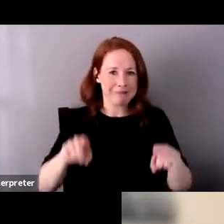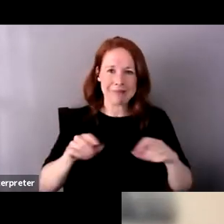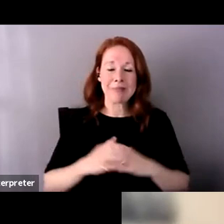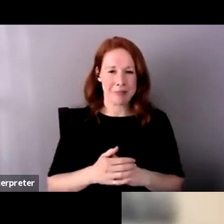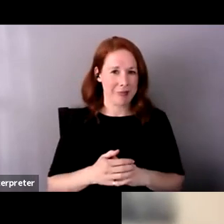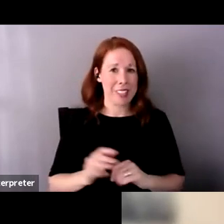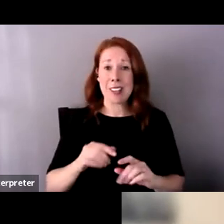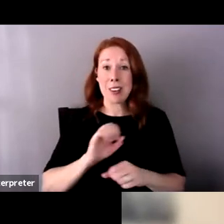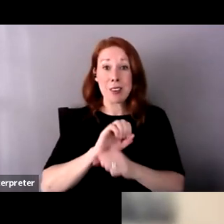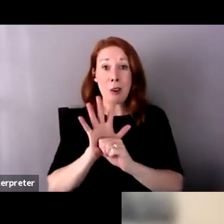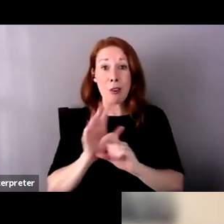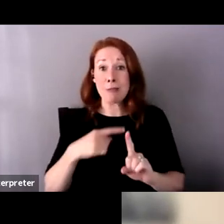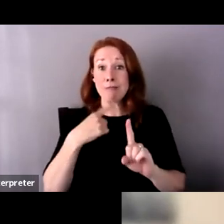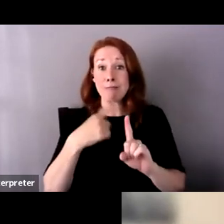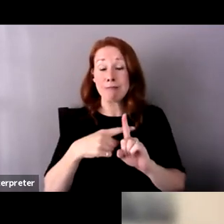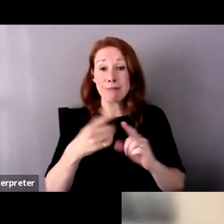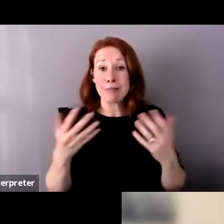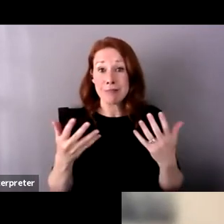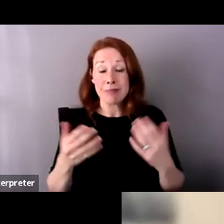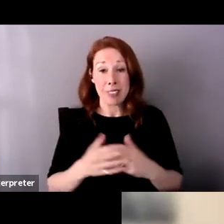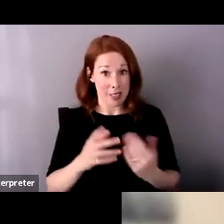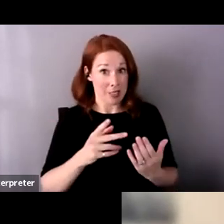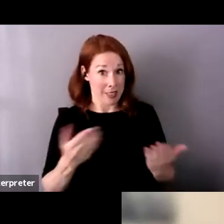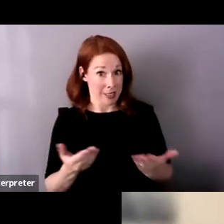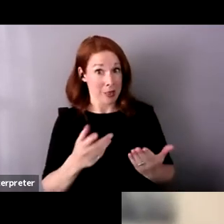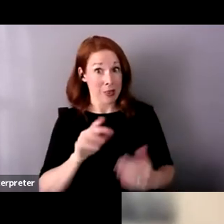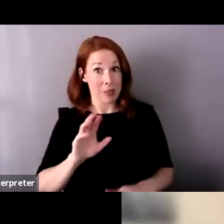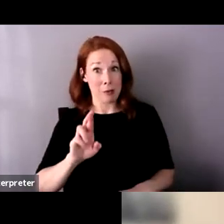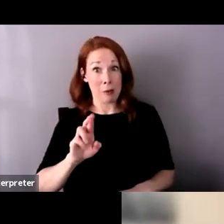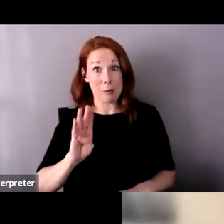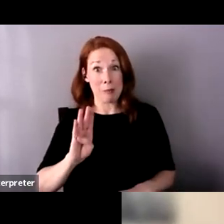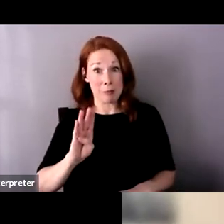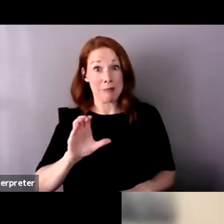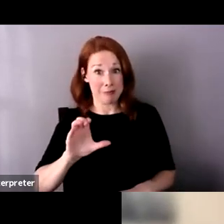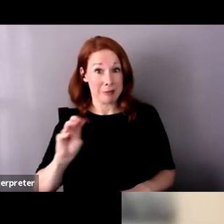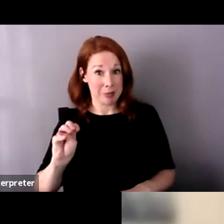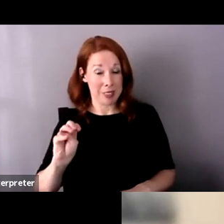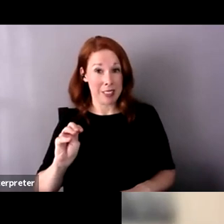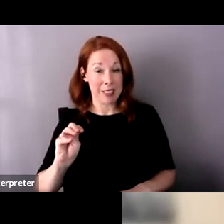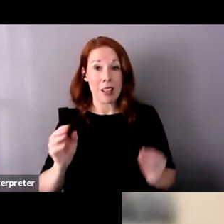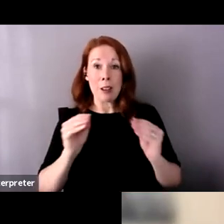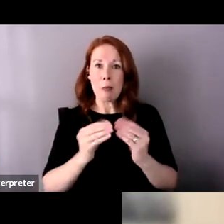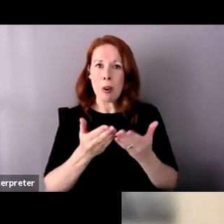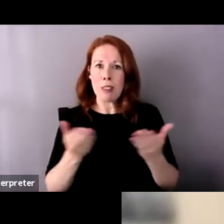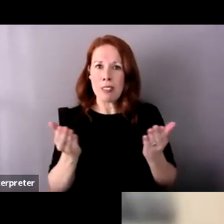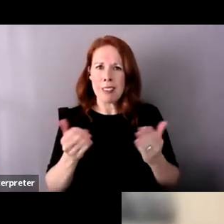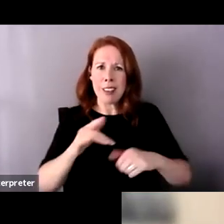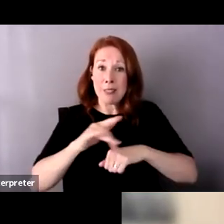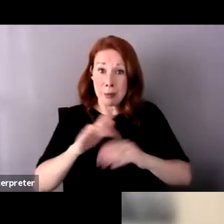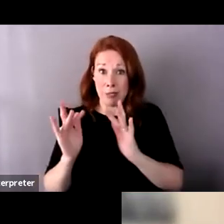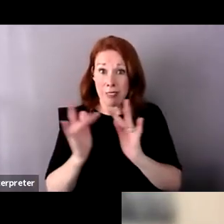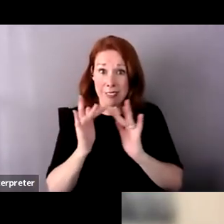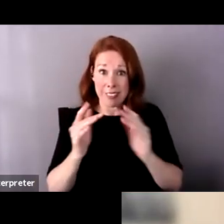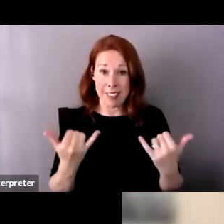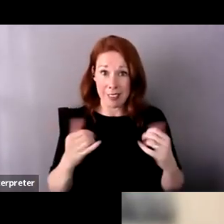silver lining for us personally in our program department has been making more things available online. But in terms